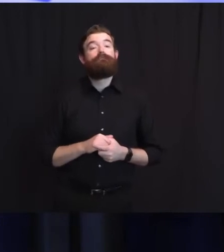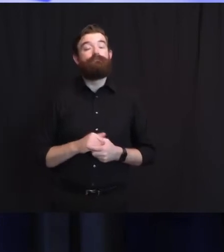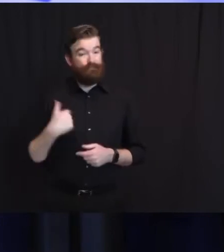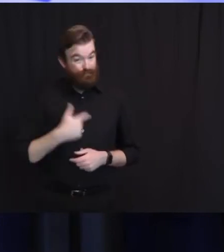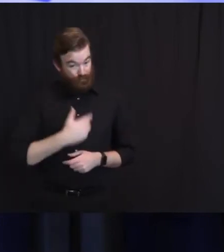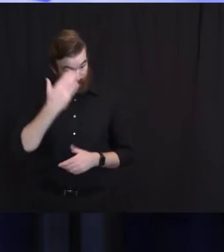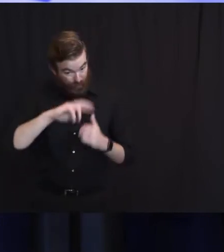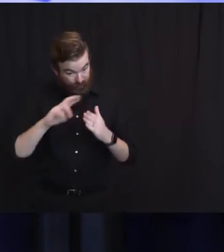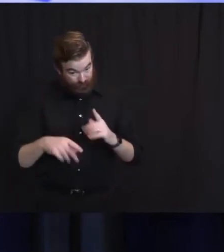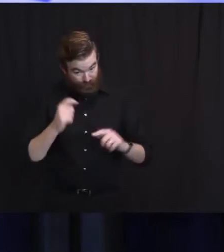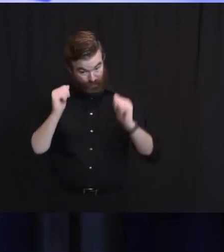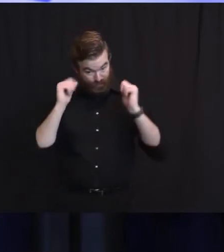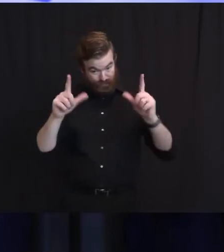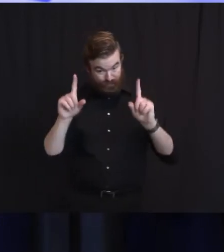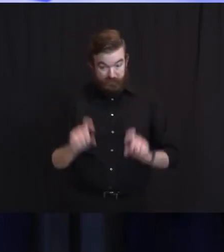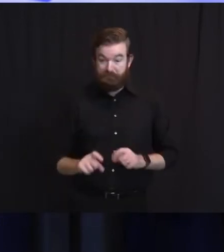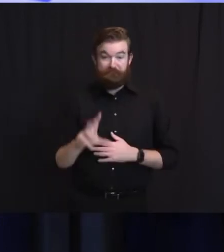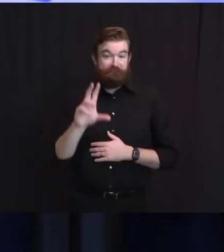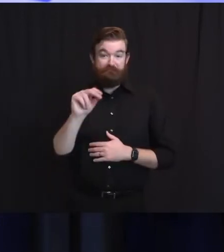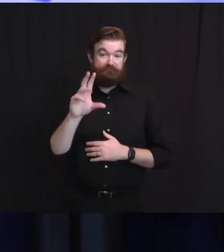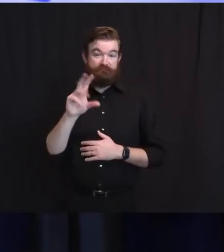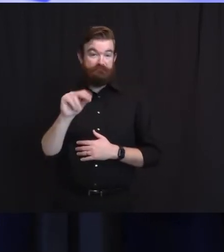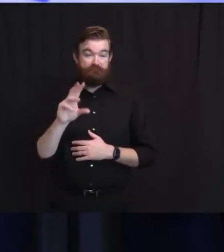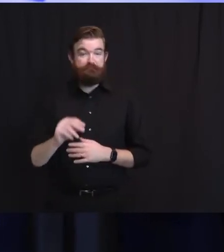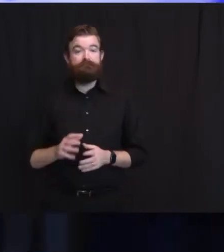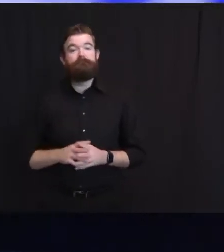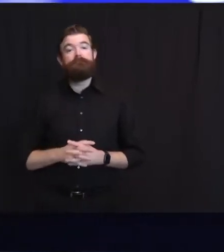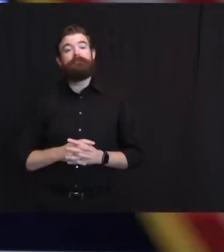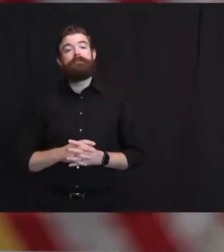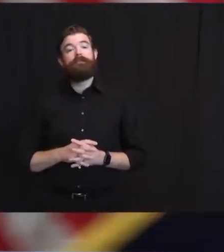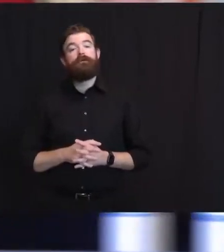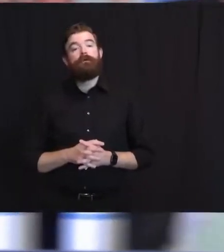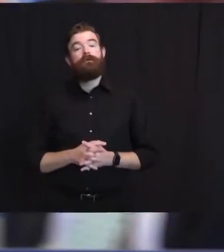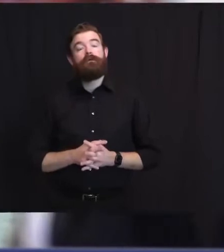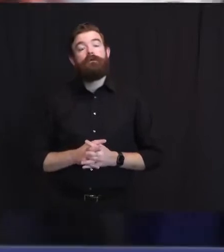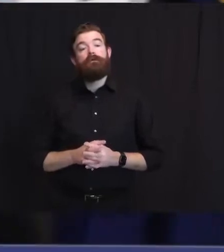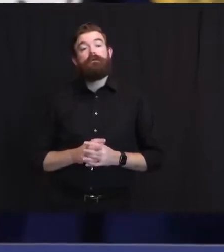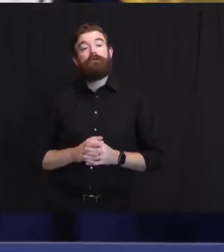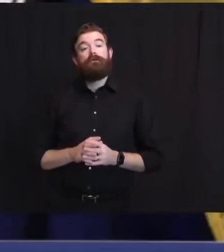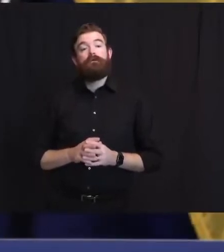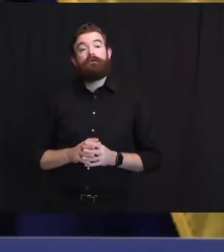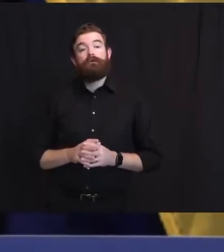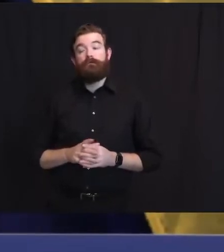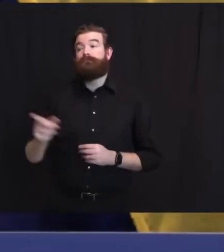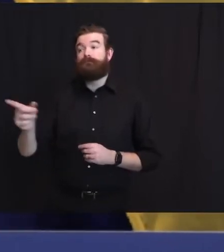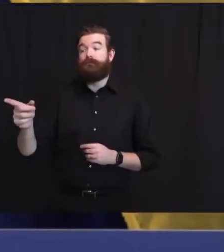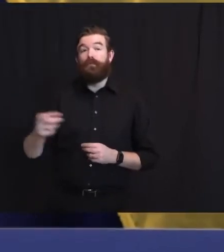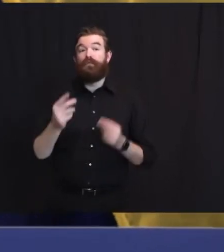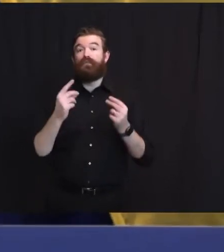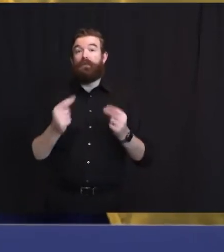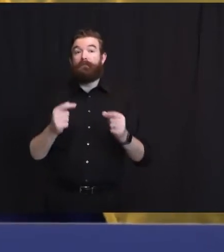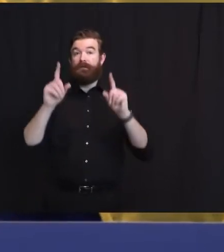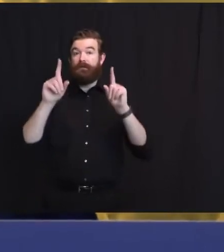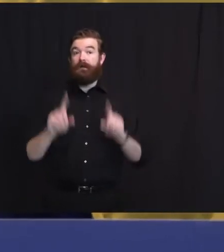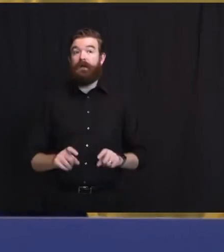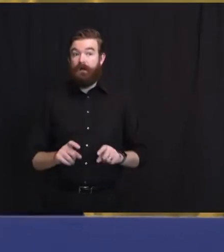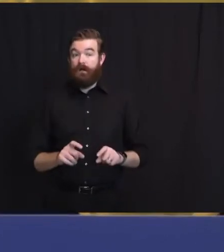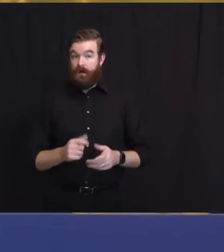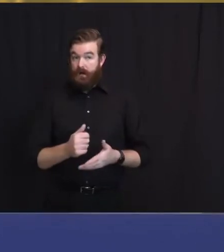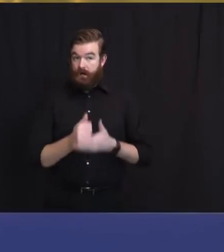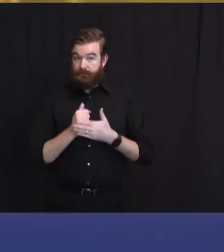about this? Judy's first point, I think, is the important one. It doesn't tell you any more about a hotspot, but it's actually the reverse. That's part of